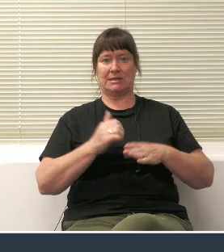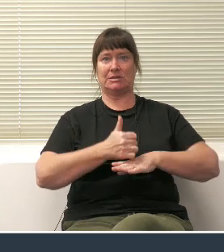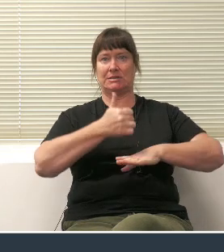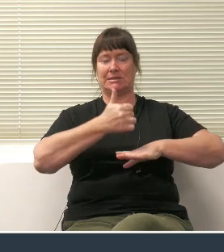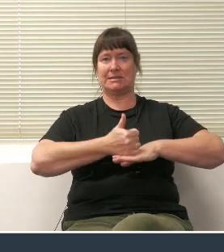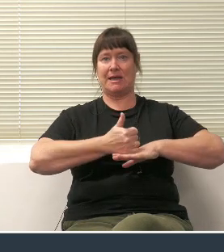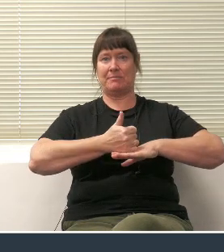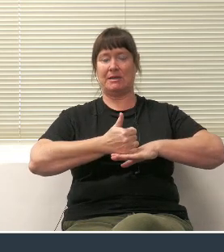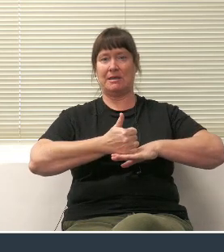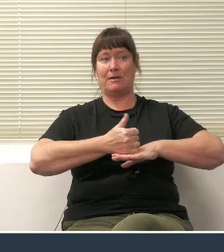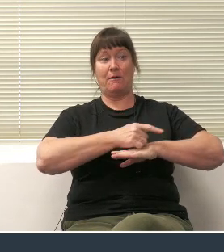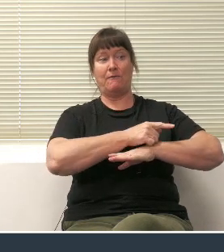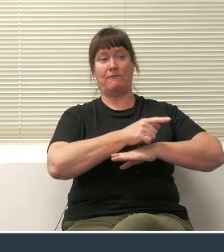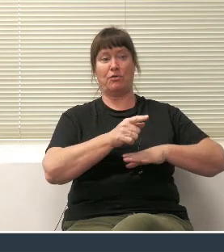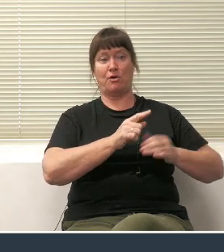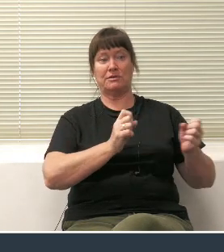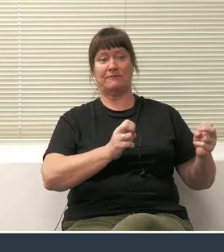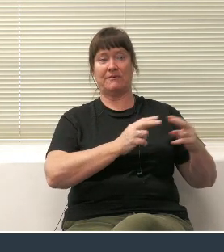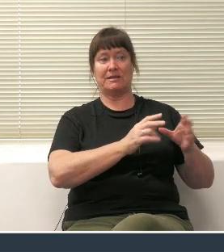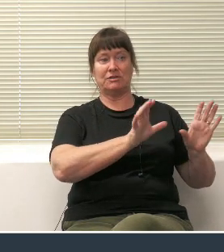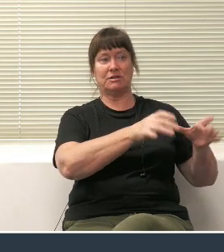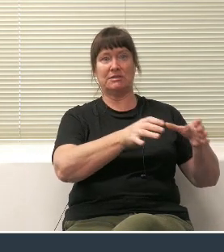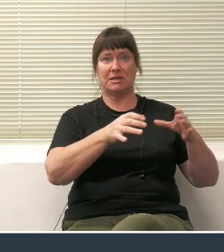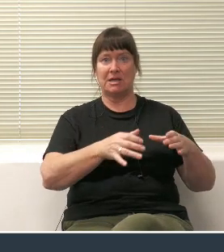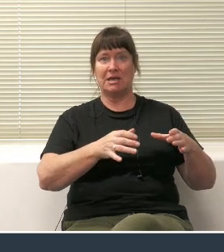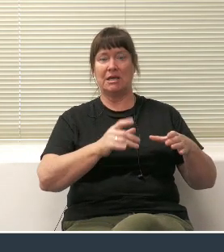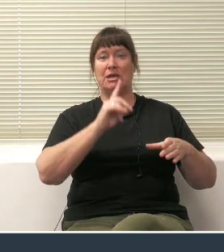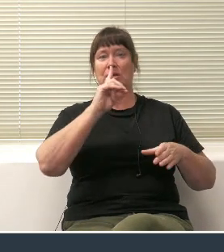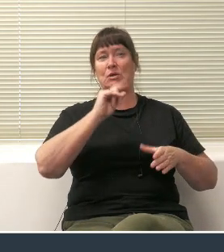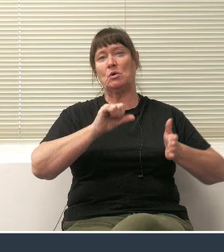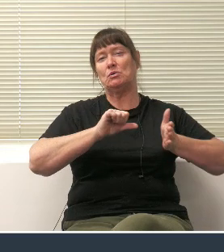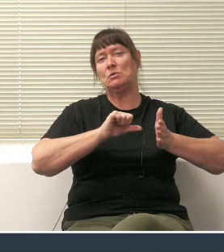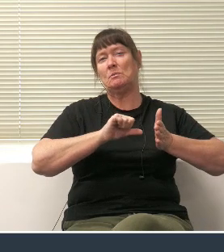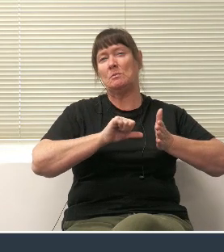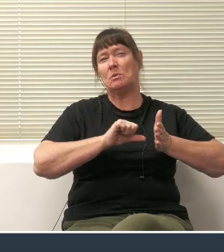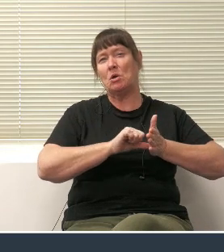place for the remainder of the villages, that might constitute a transfer of control,